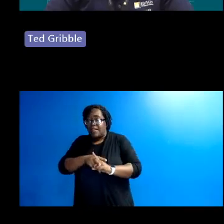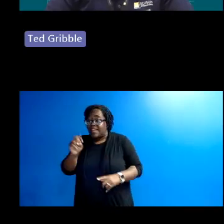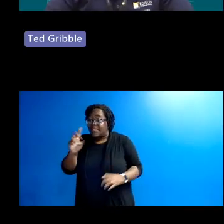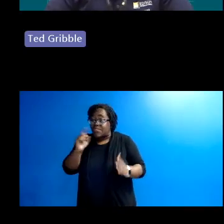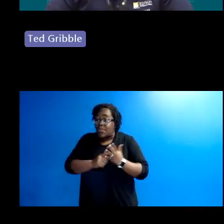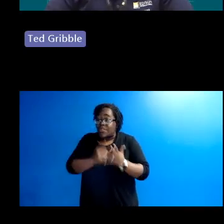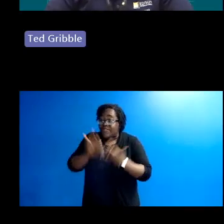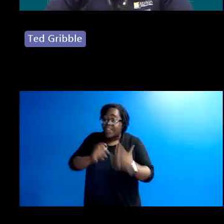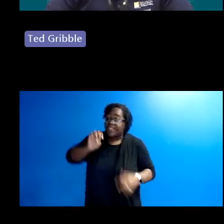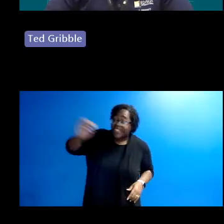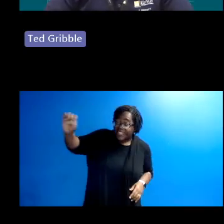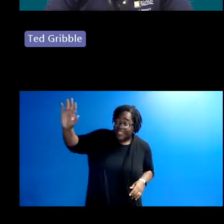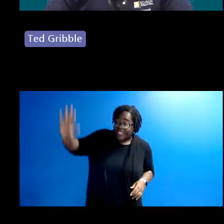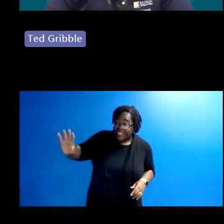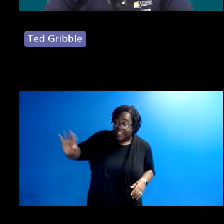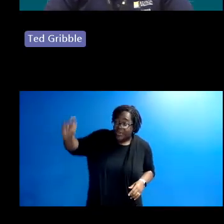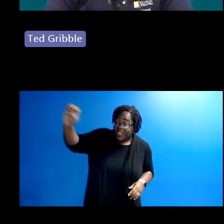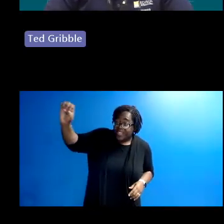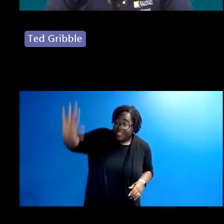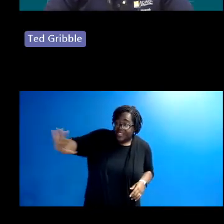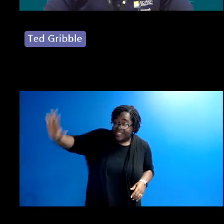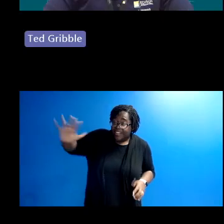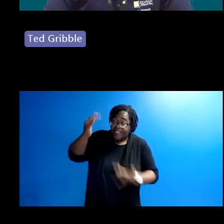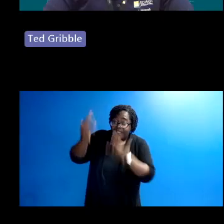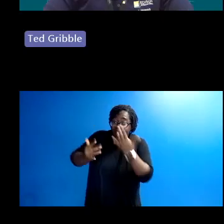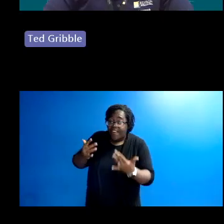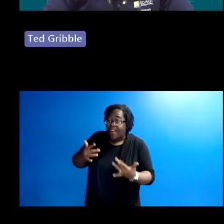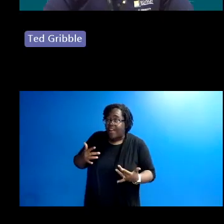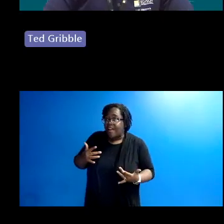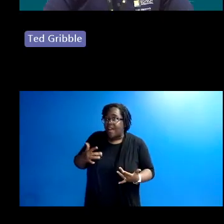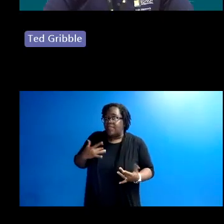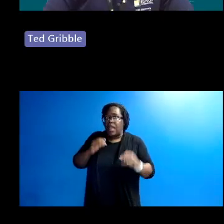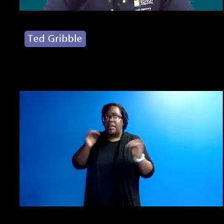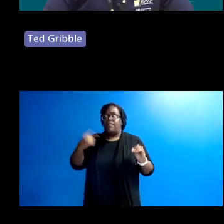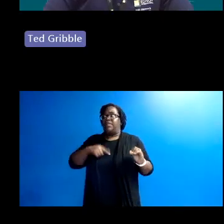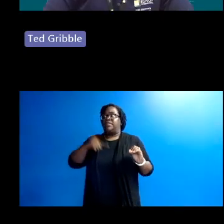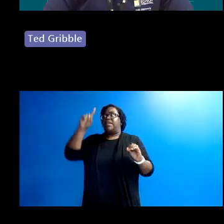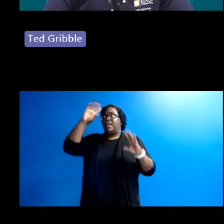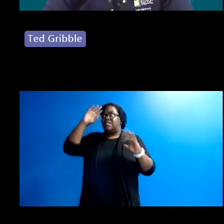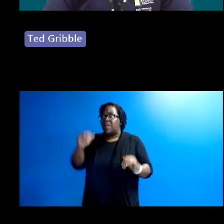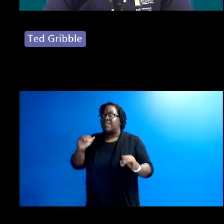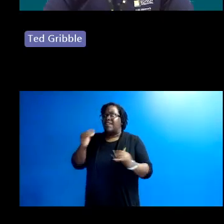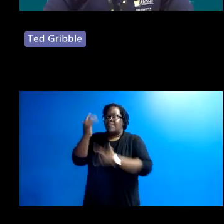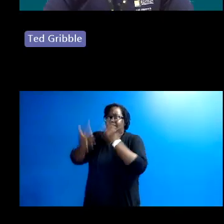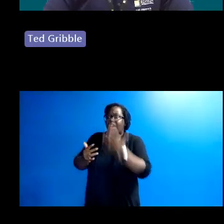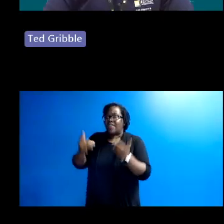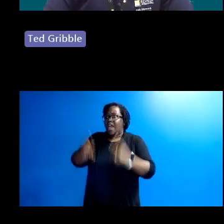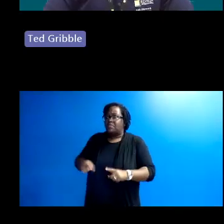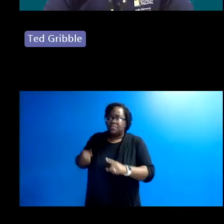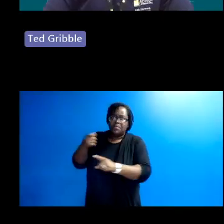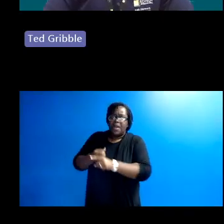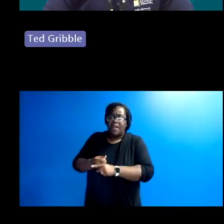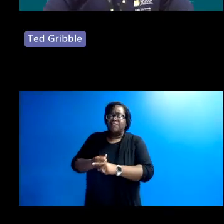East Coast and the Northeast, in areas that I don't think any of us had that on our bingo card. But this is just the world that we're living in right